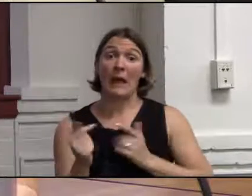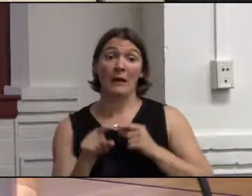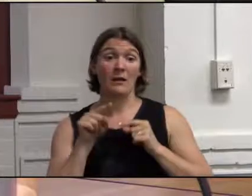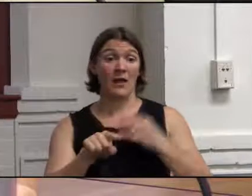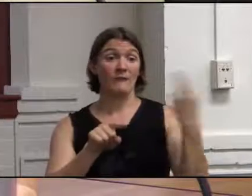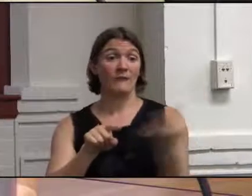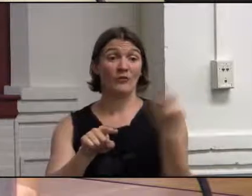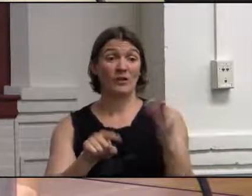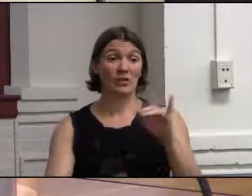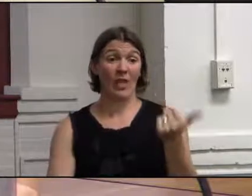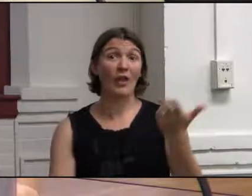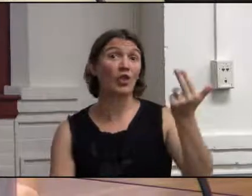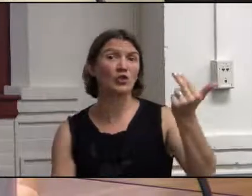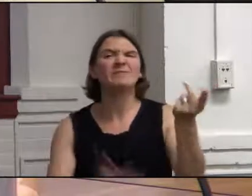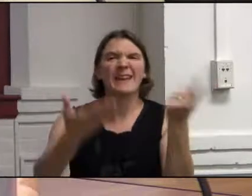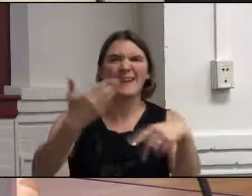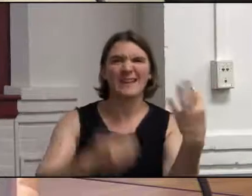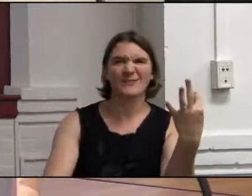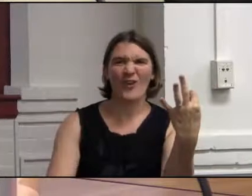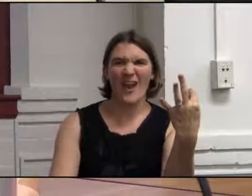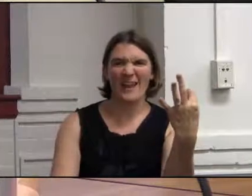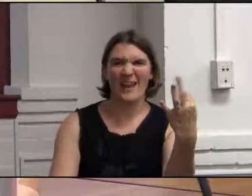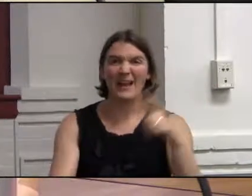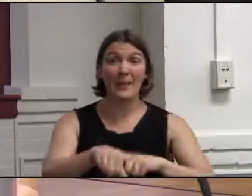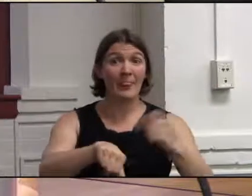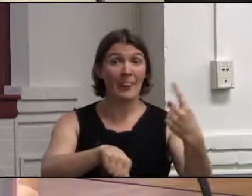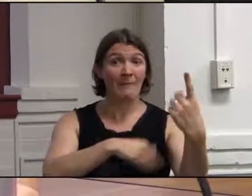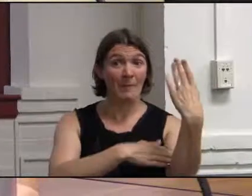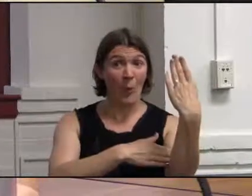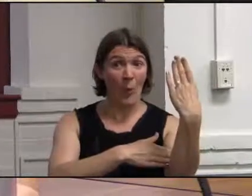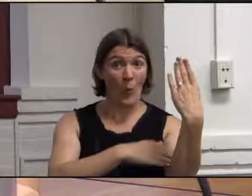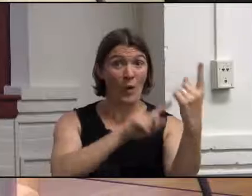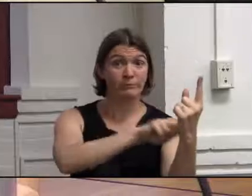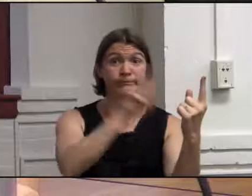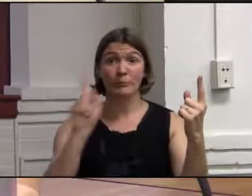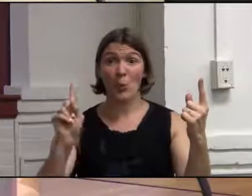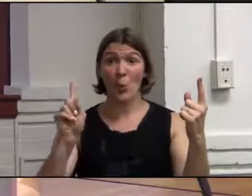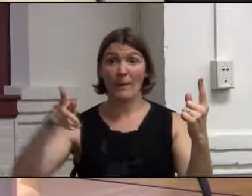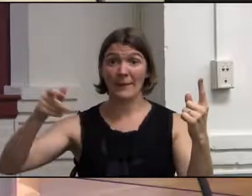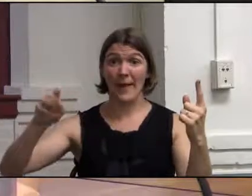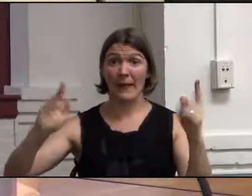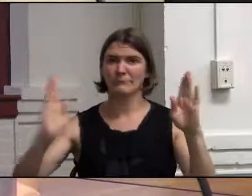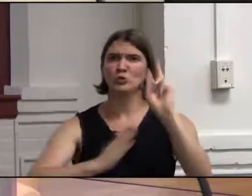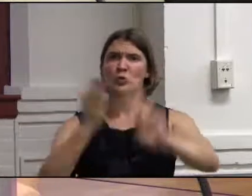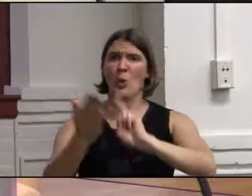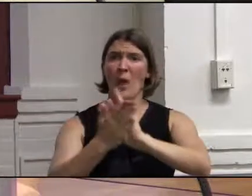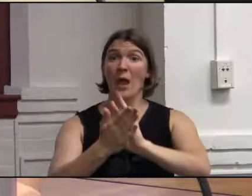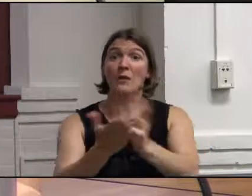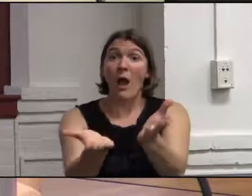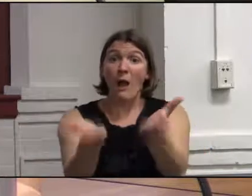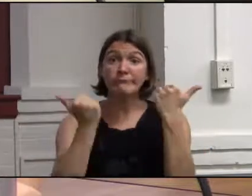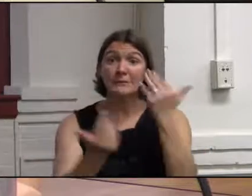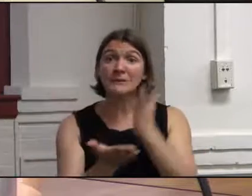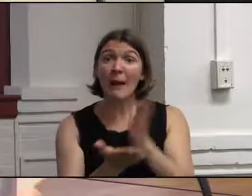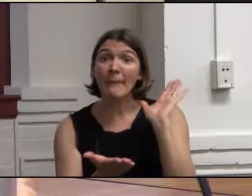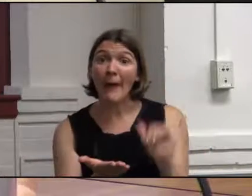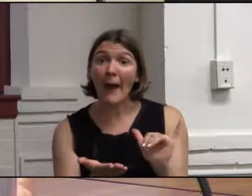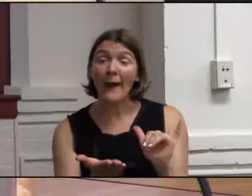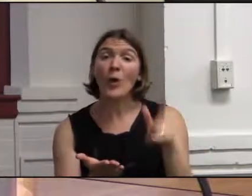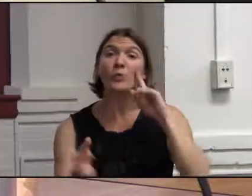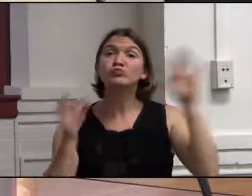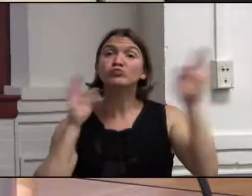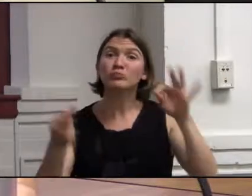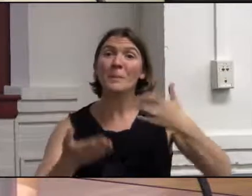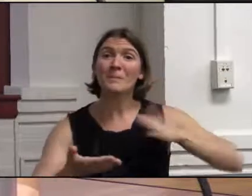Friday, July 13th, from 11 a.m. to 1 p.m., you can come and enjoy a